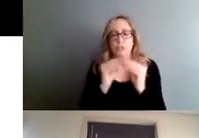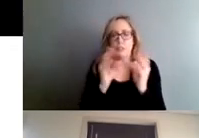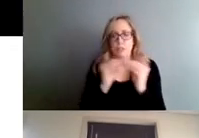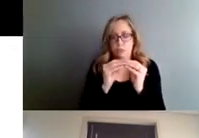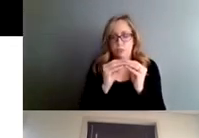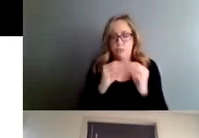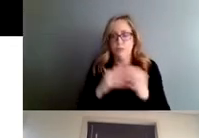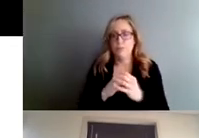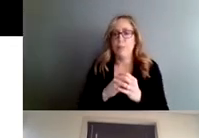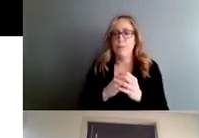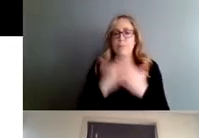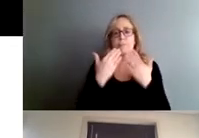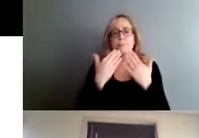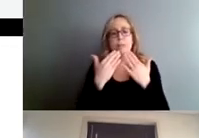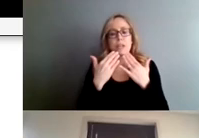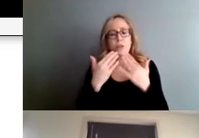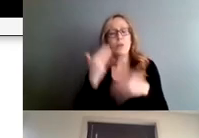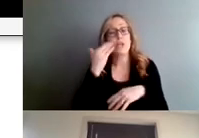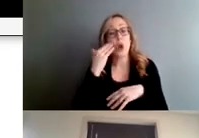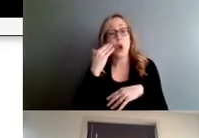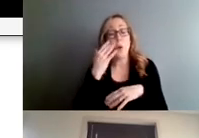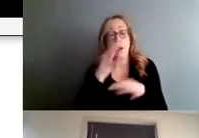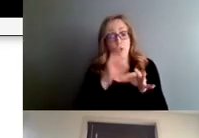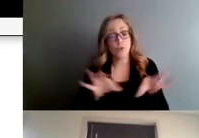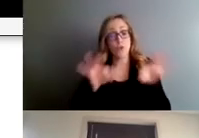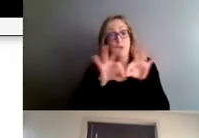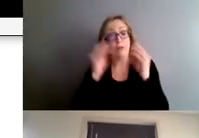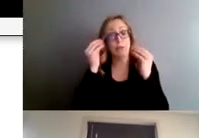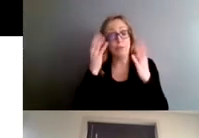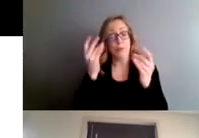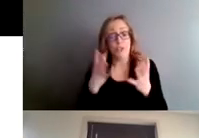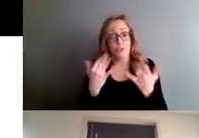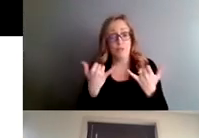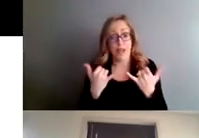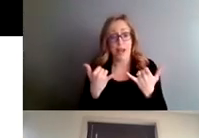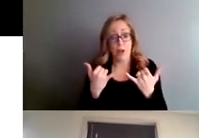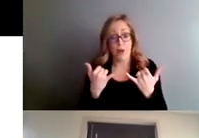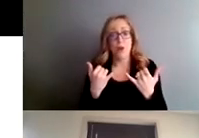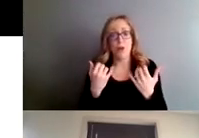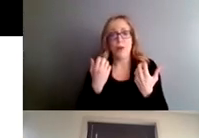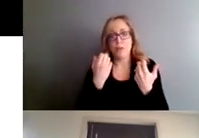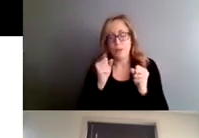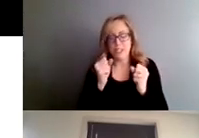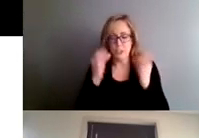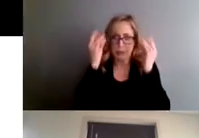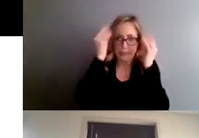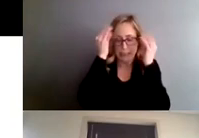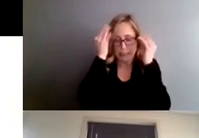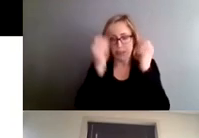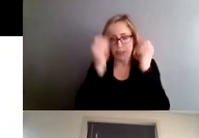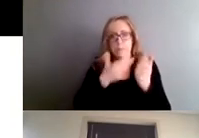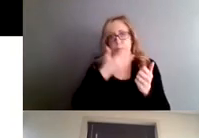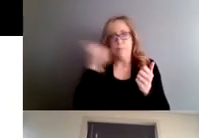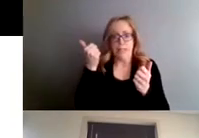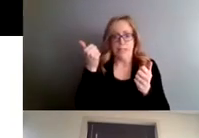Thank you. So we know how critical information is for our families right now as they make the best decisions for their students,